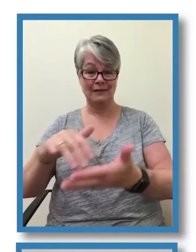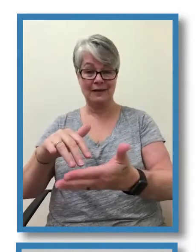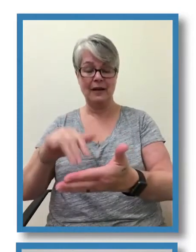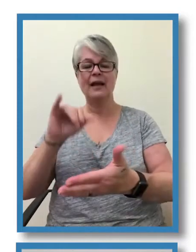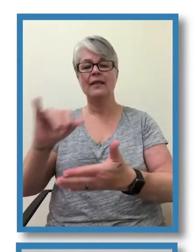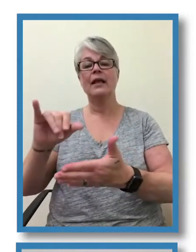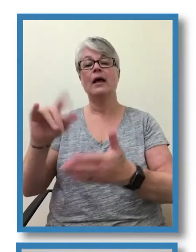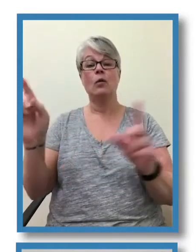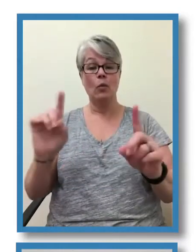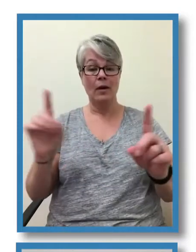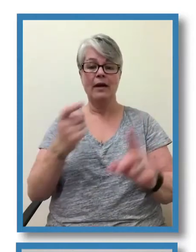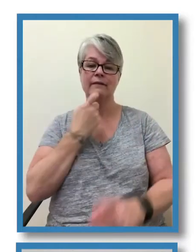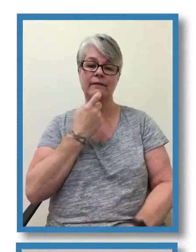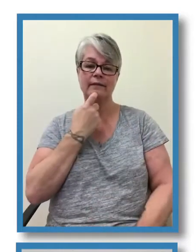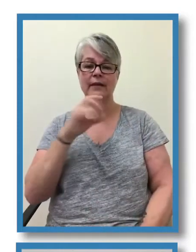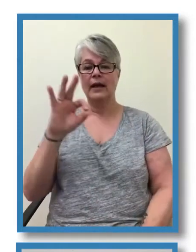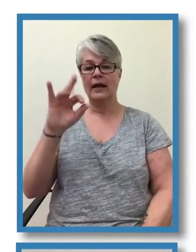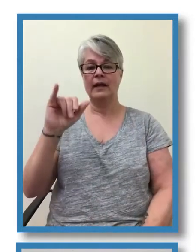And